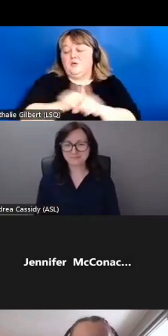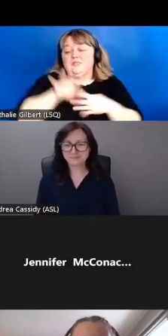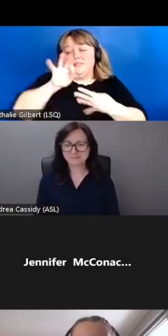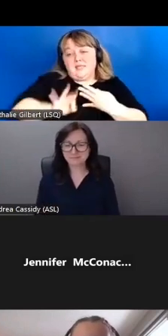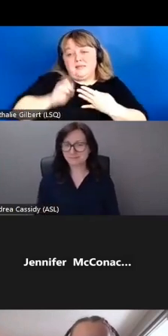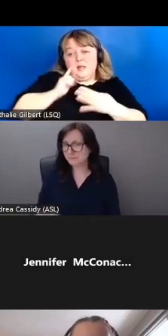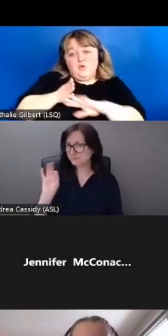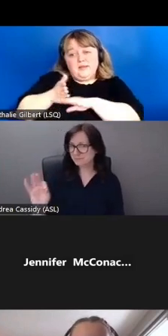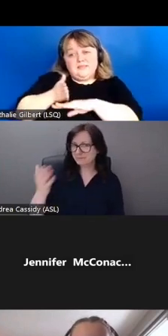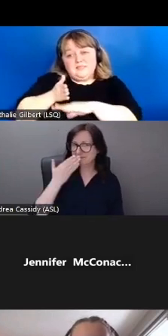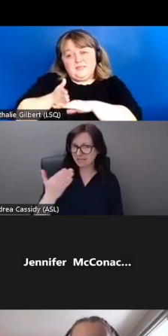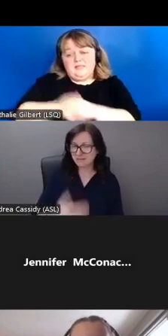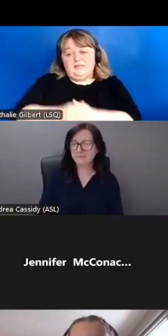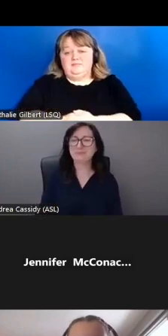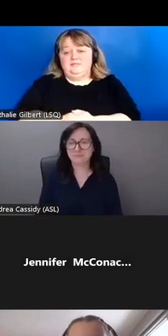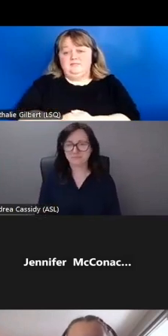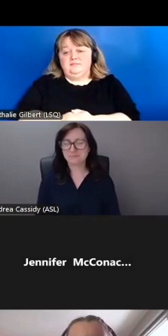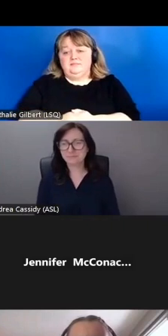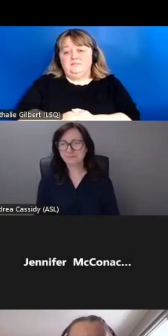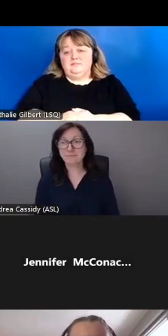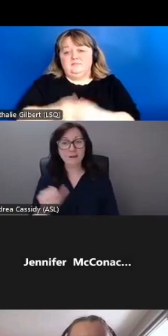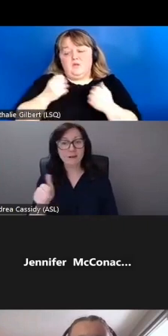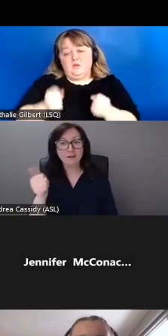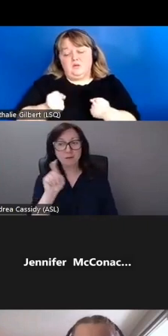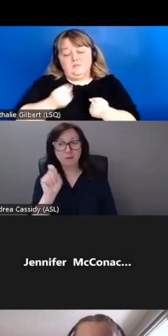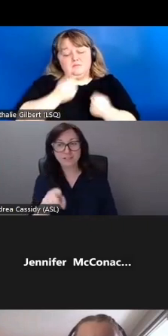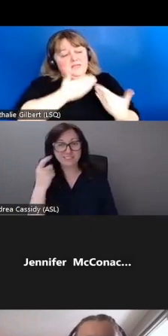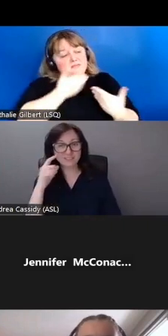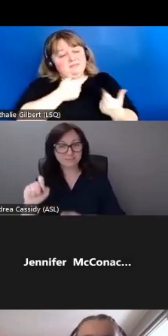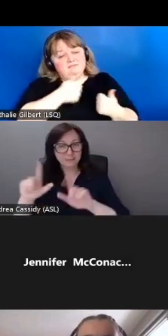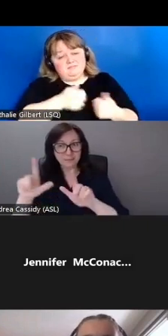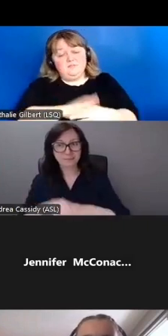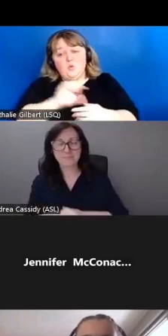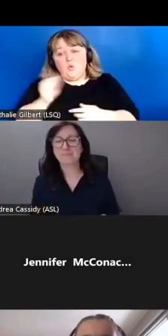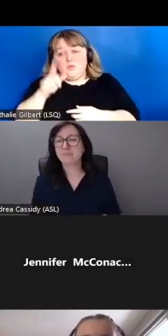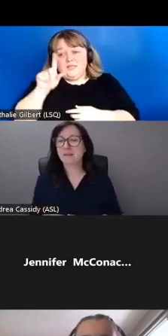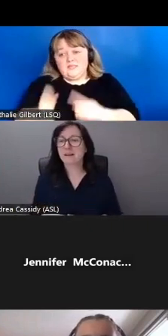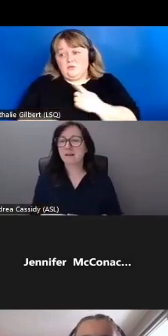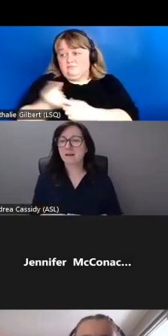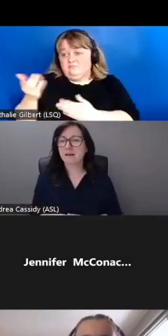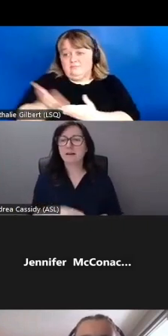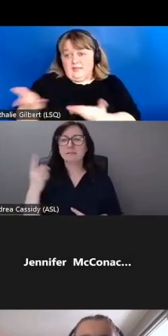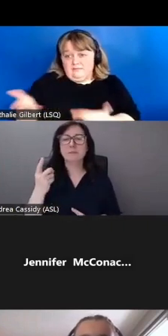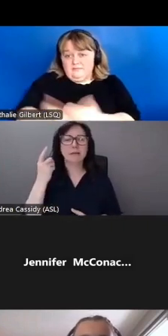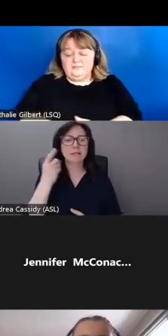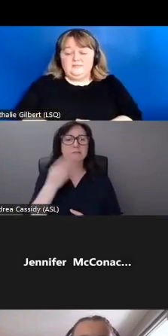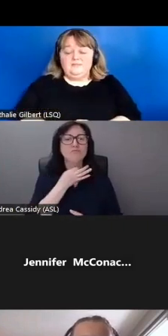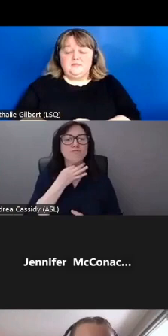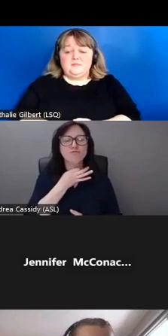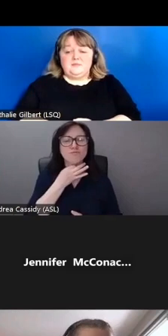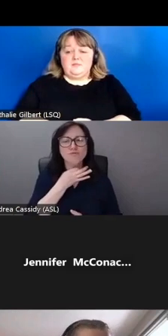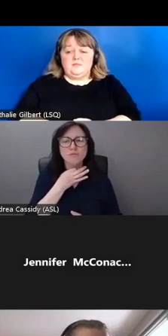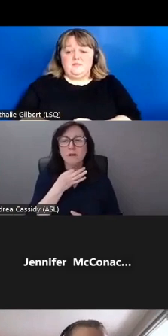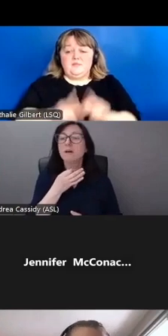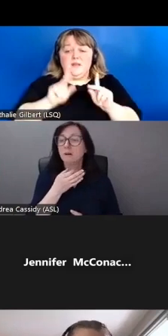That's great. Thank you so much. We have one other question that's come in. So somebody's wondering, so they mentioned that